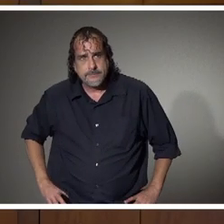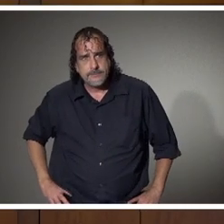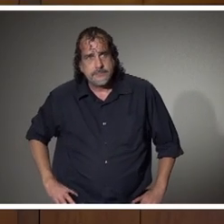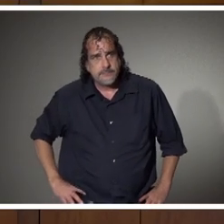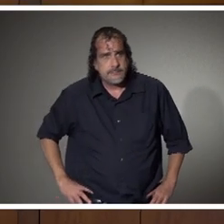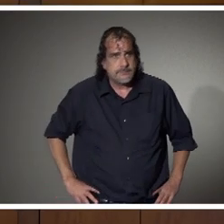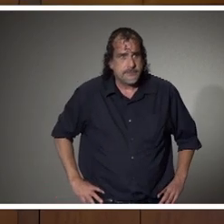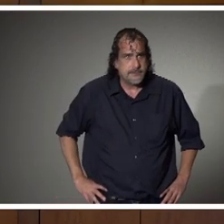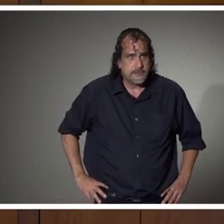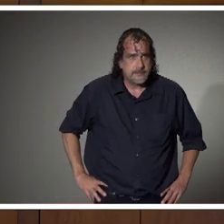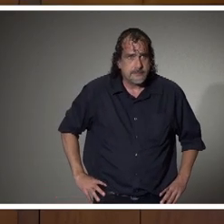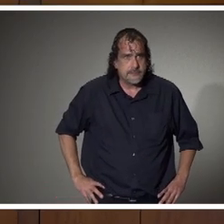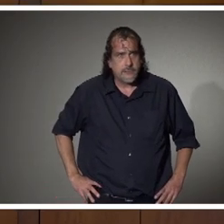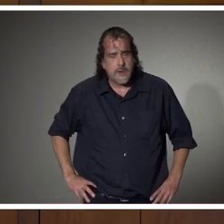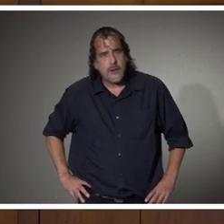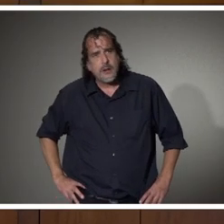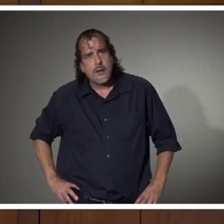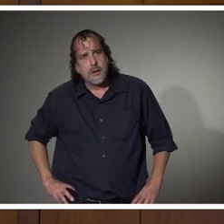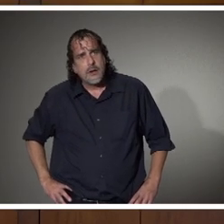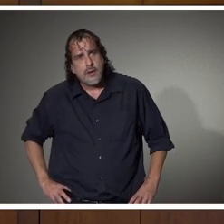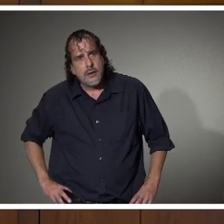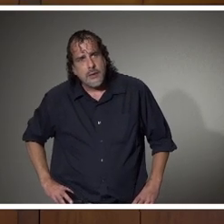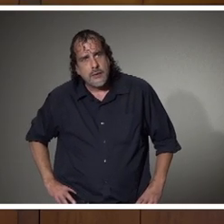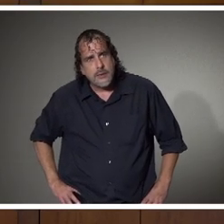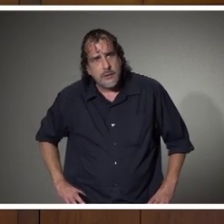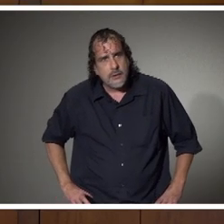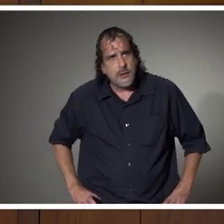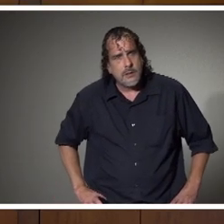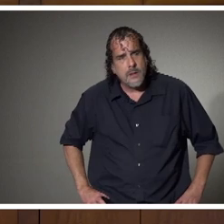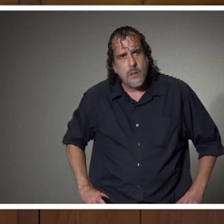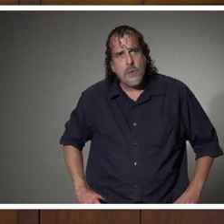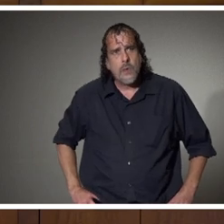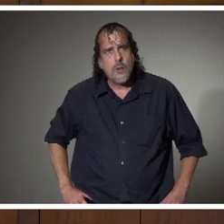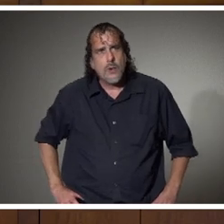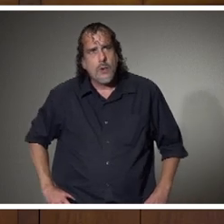Kobe Vance from MPB has a question. Kobe?